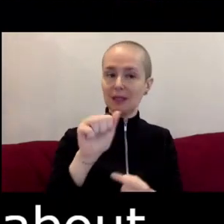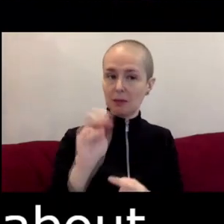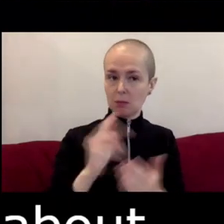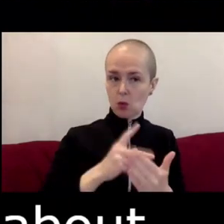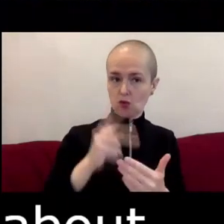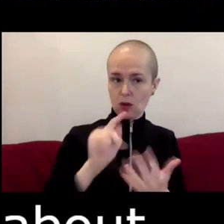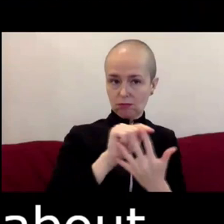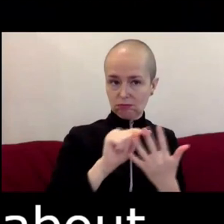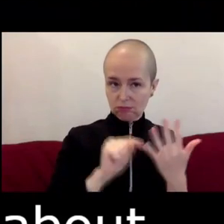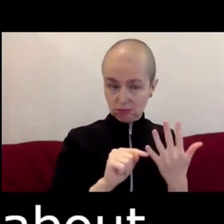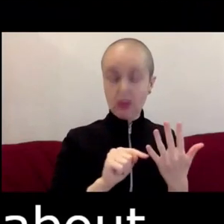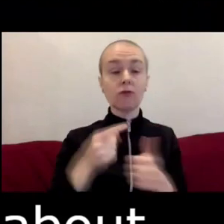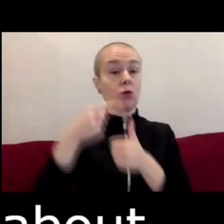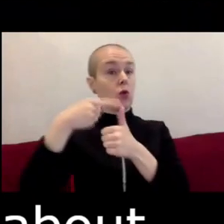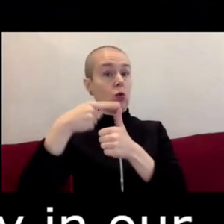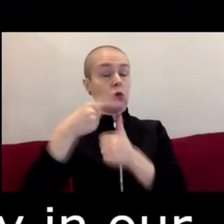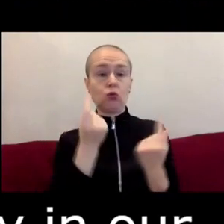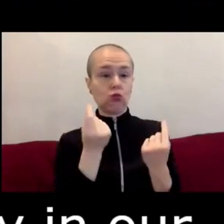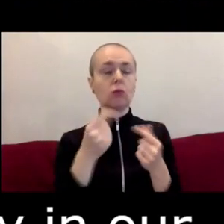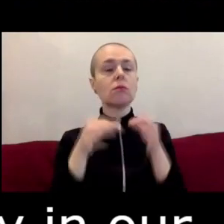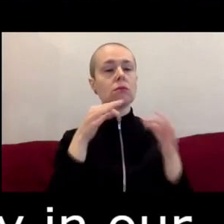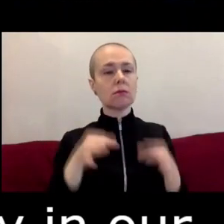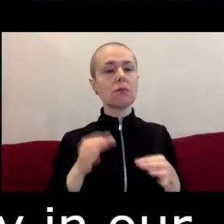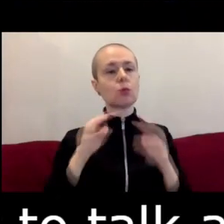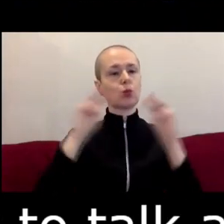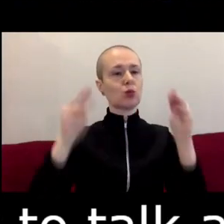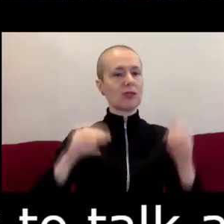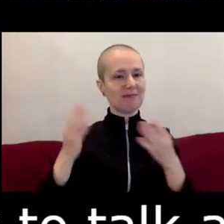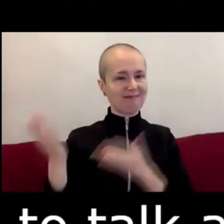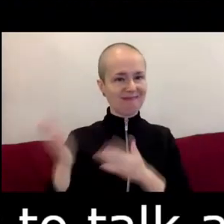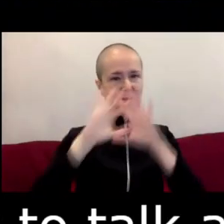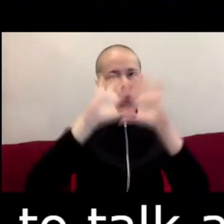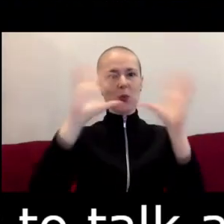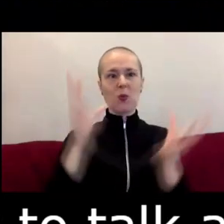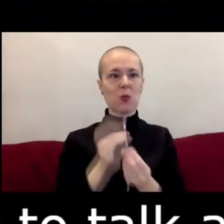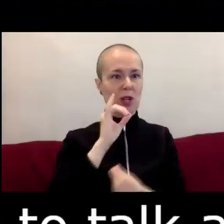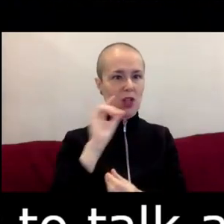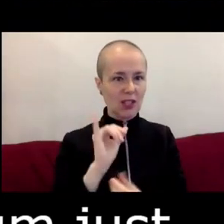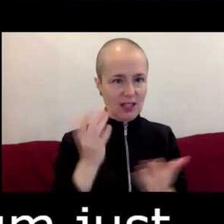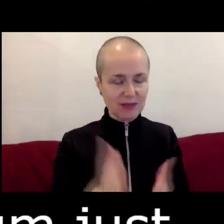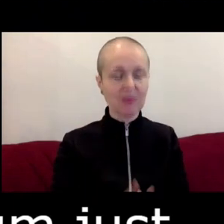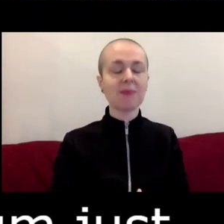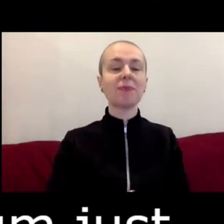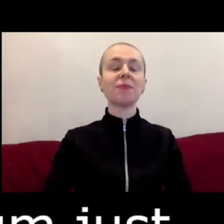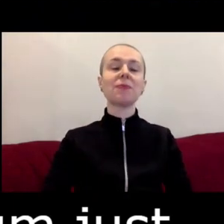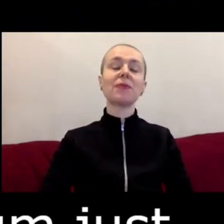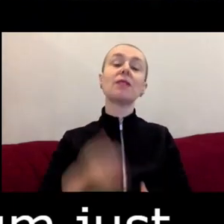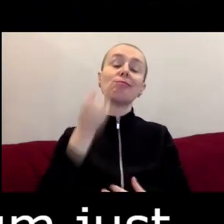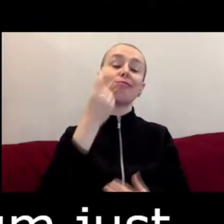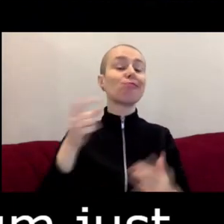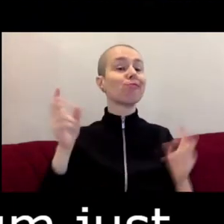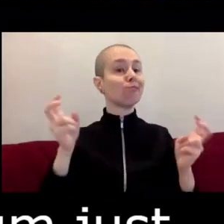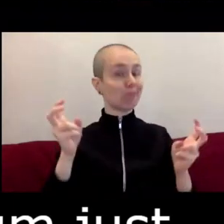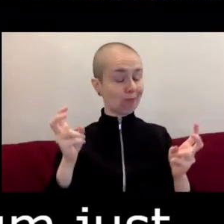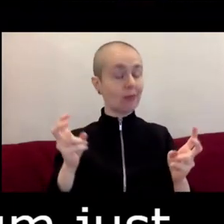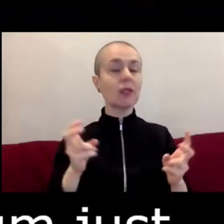programs, I want to talk a little bit about our museum just as a whole. So we are considered as